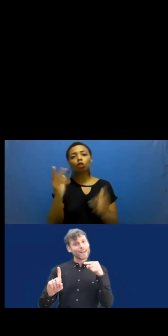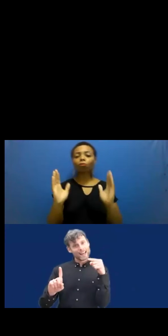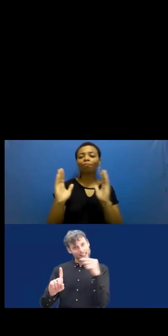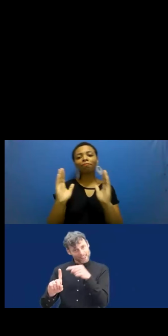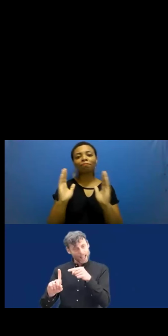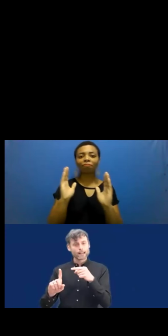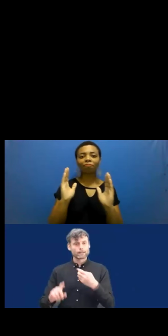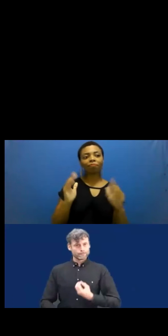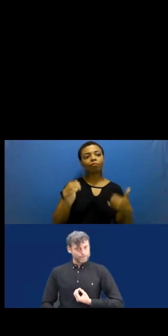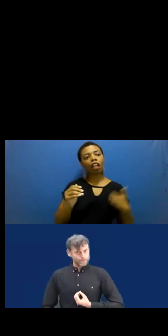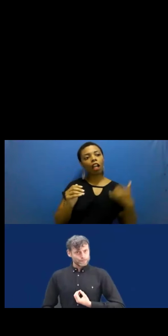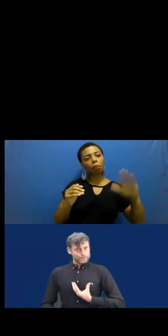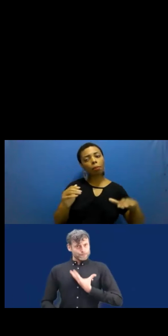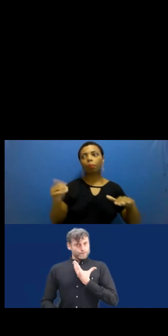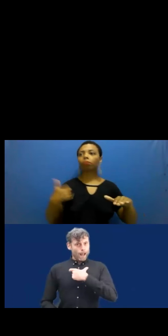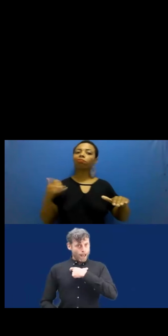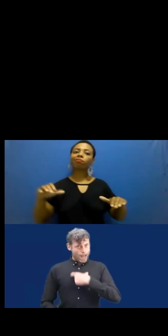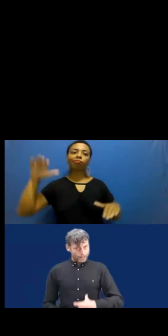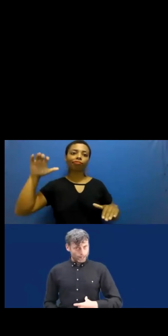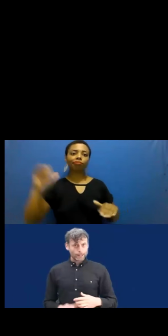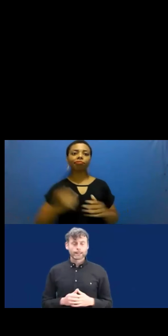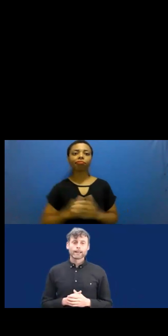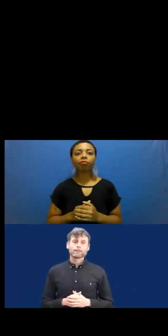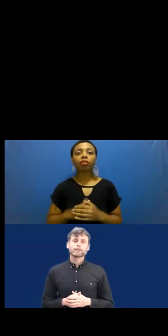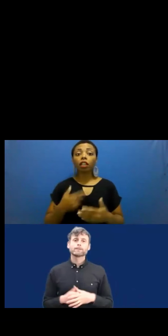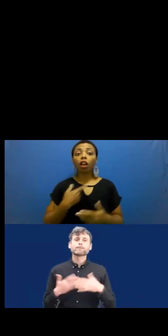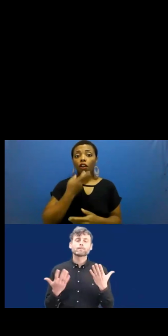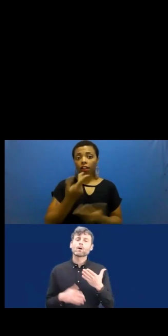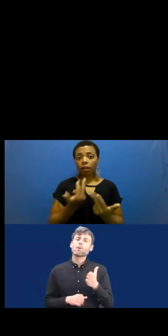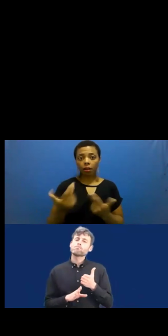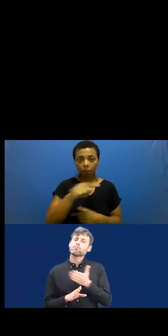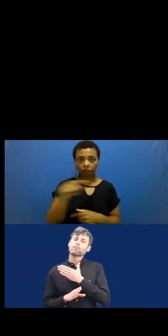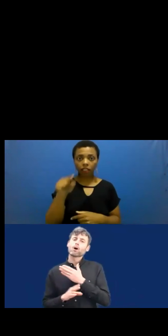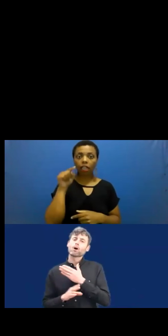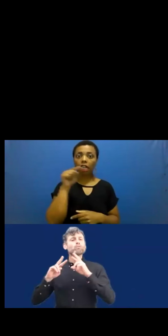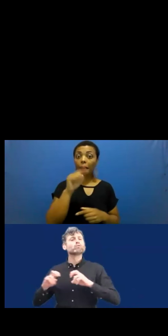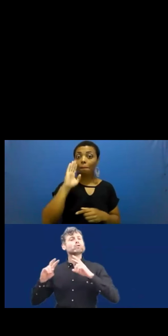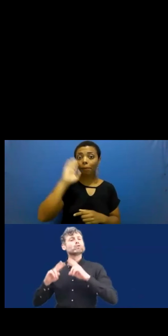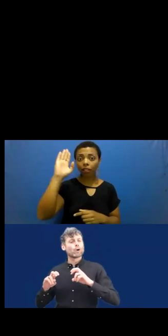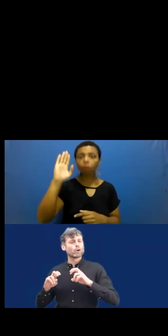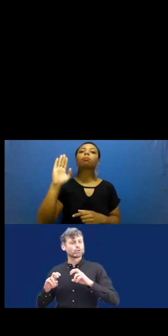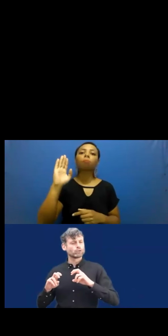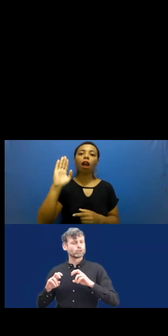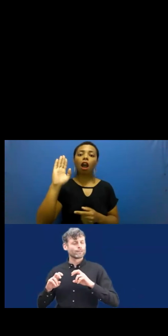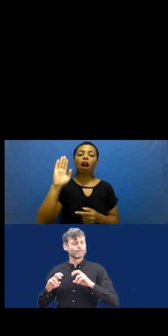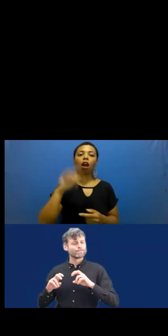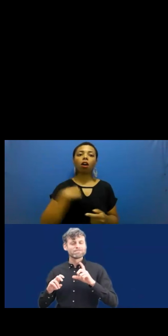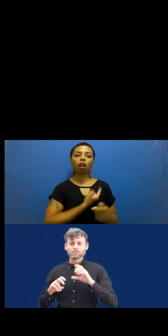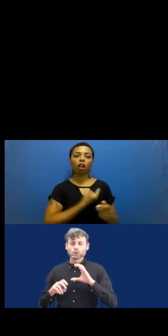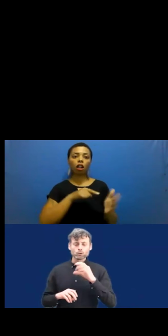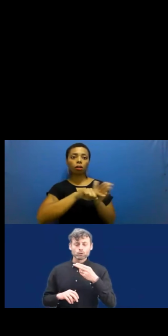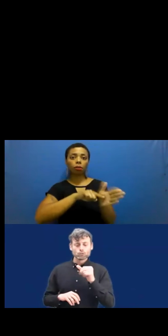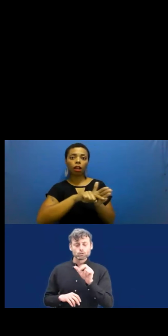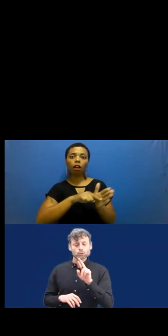As I said, most of the research rarely includes the voices of individuals with